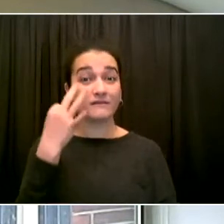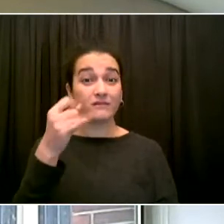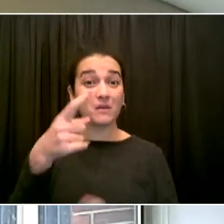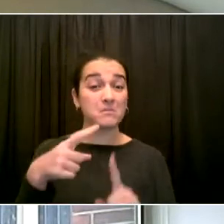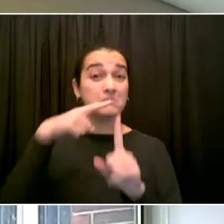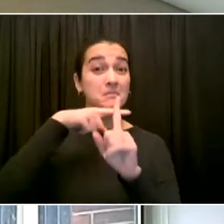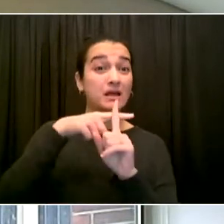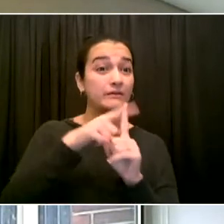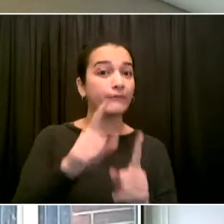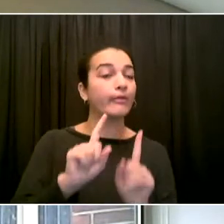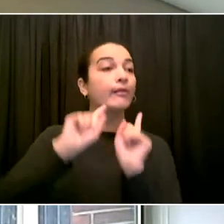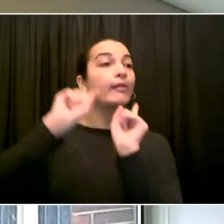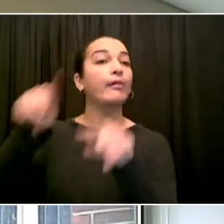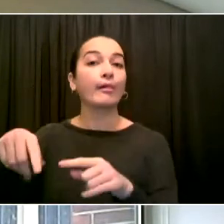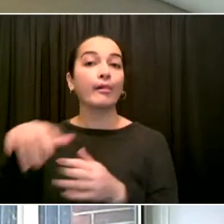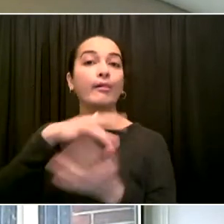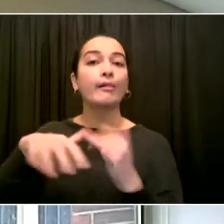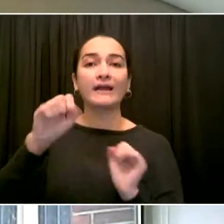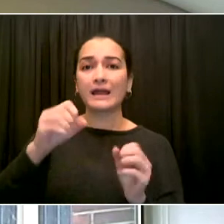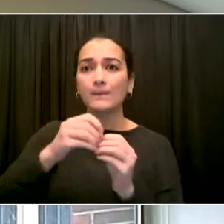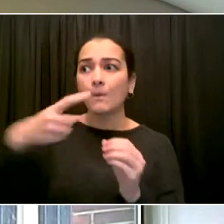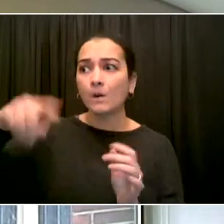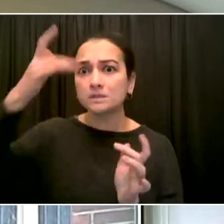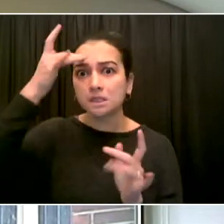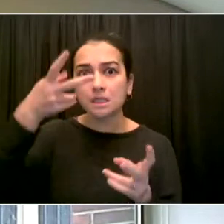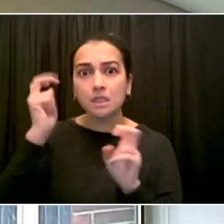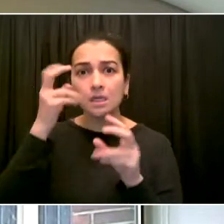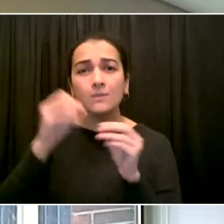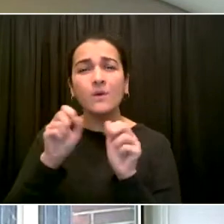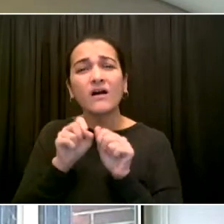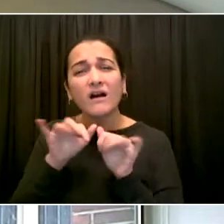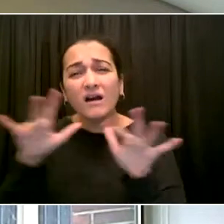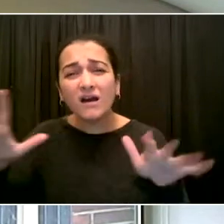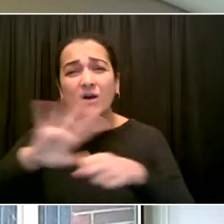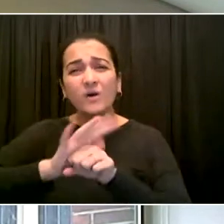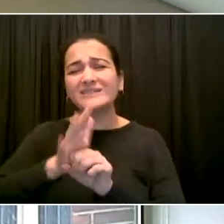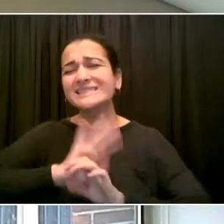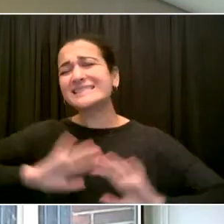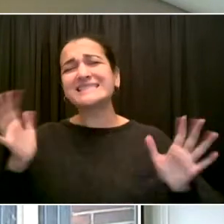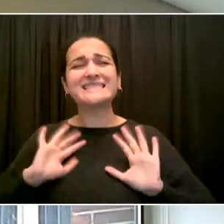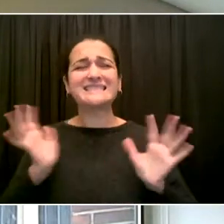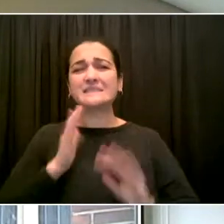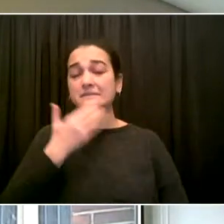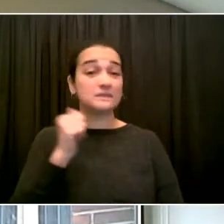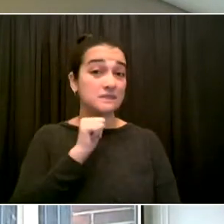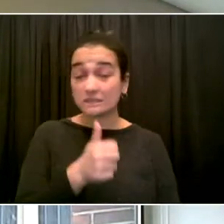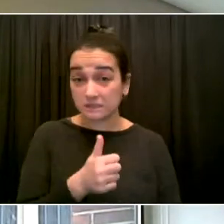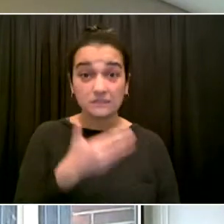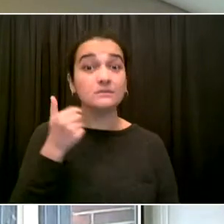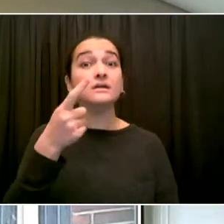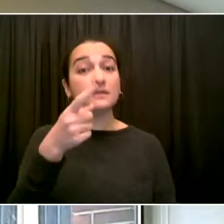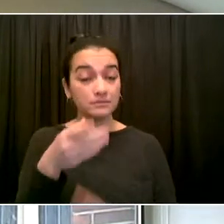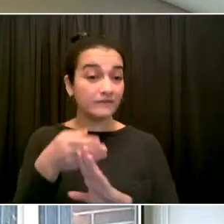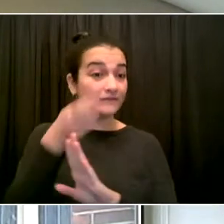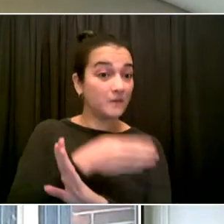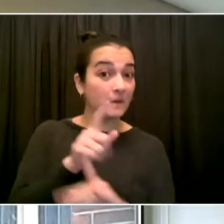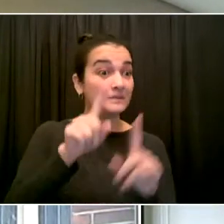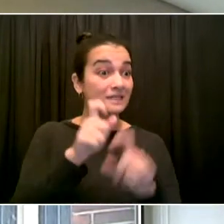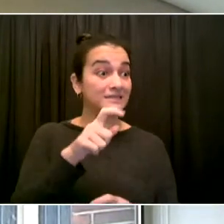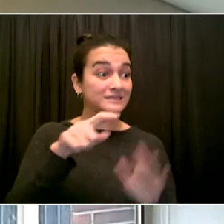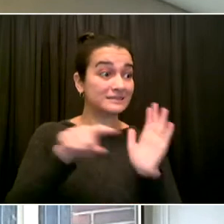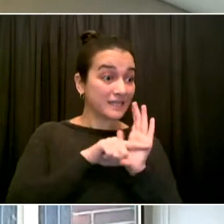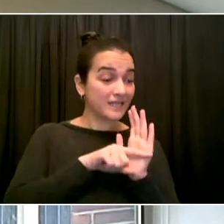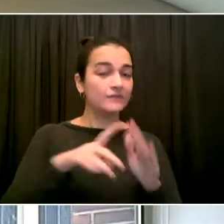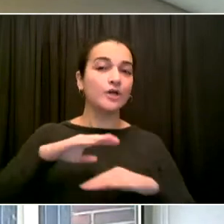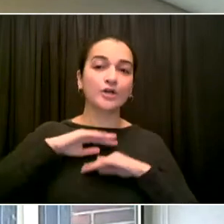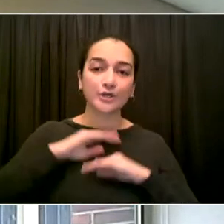gift of protecting them by getting tested and knowing if you have COVID before you see them. So for this holiday